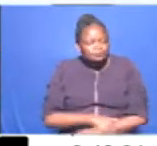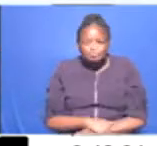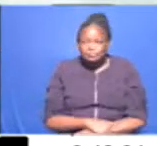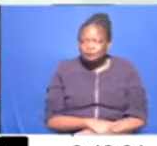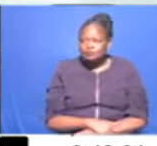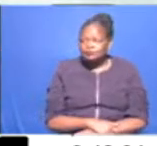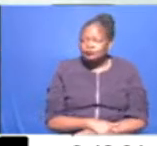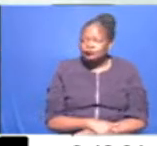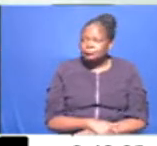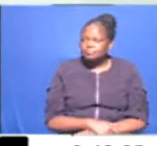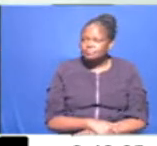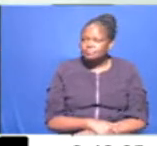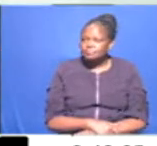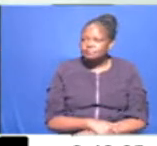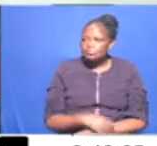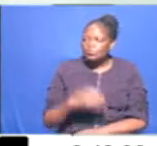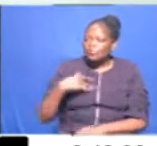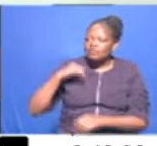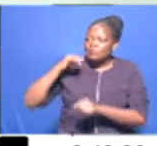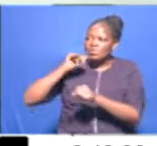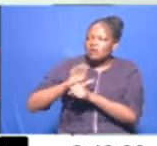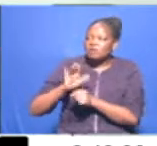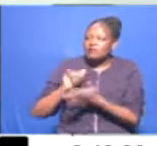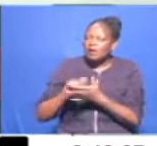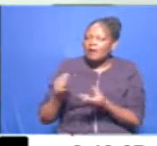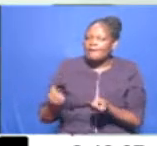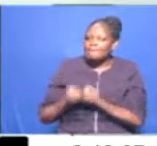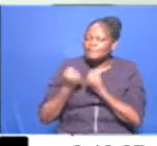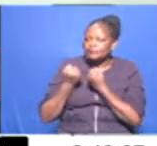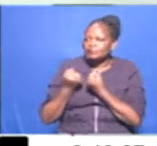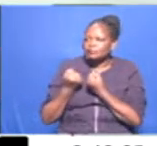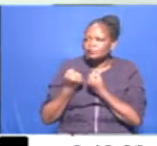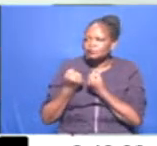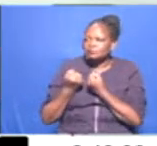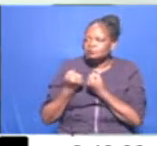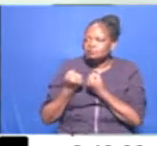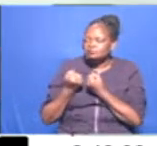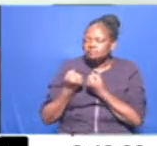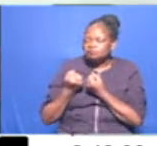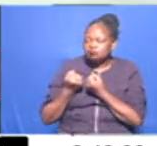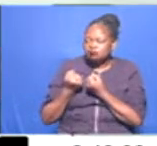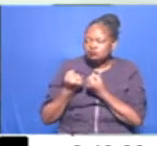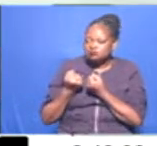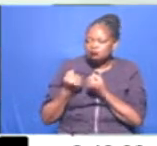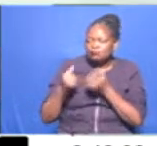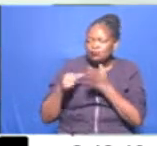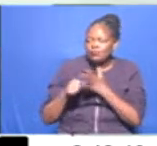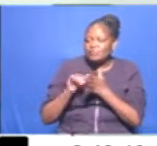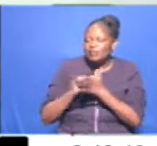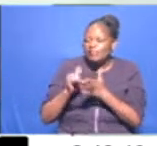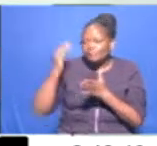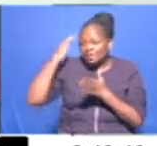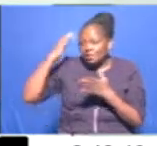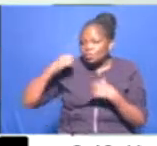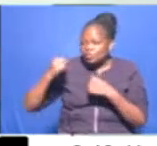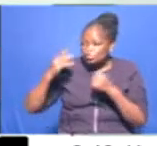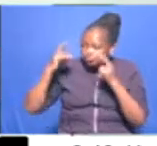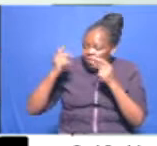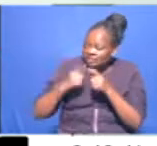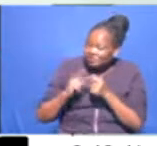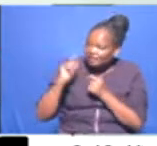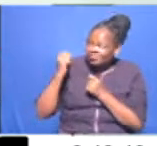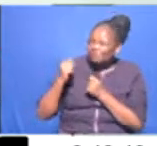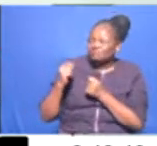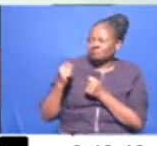say that the pandemic really brought to the fore the burden that we have around the mental health issues. And in Kenya, we were not